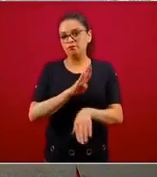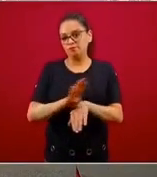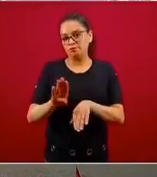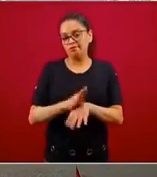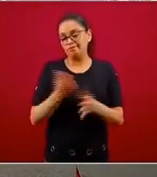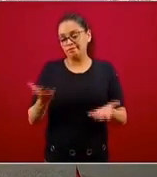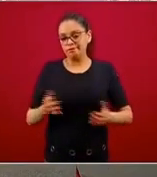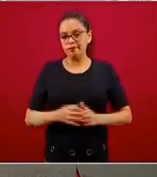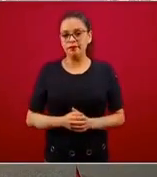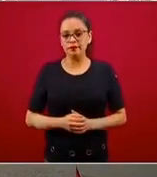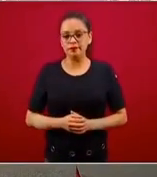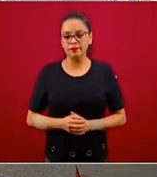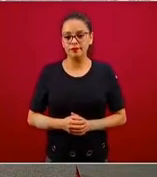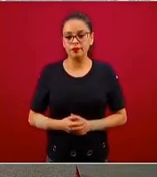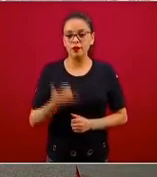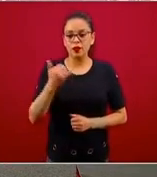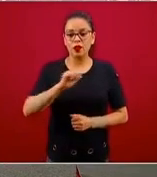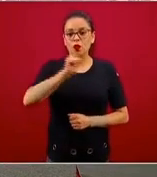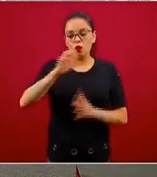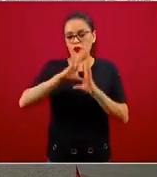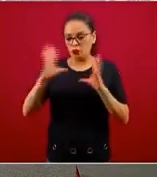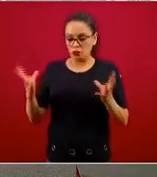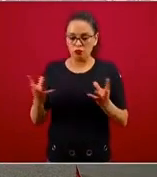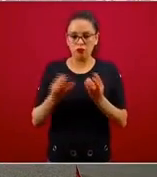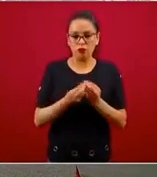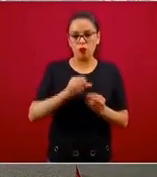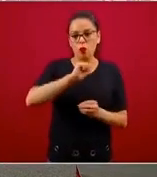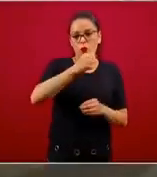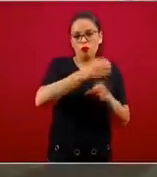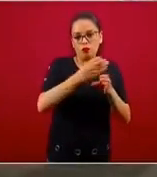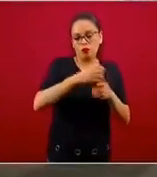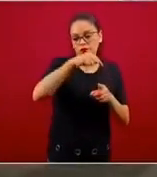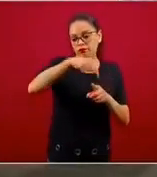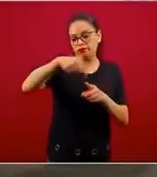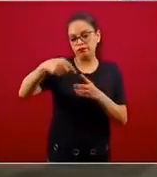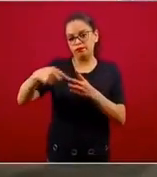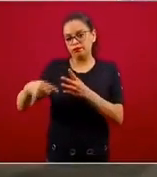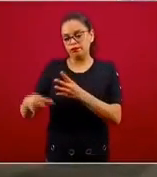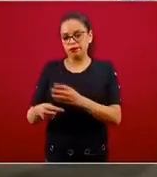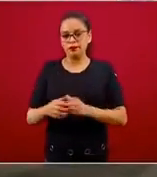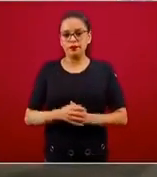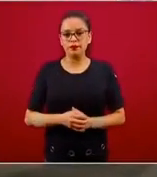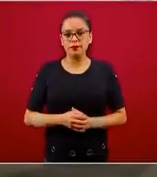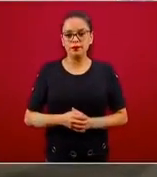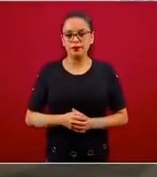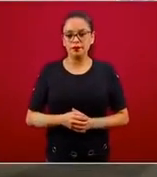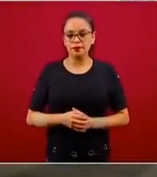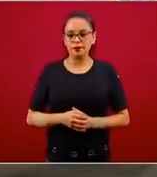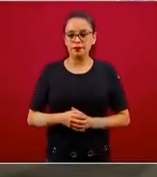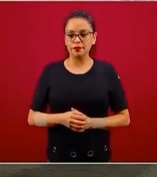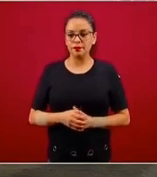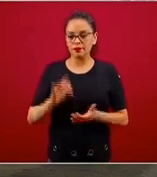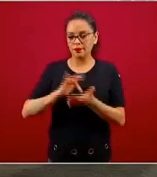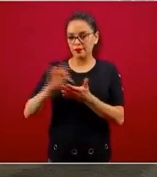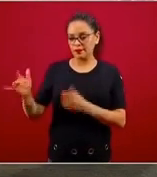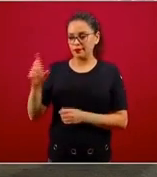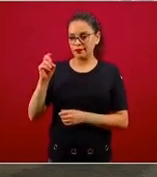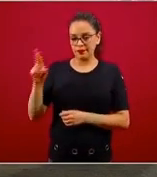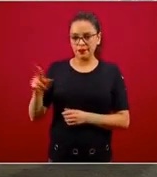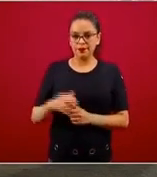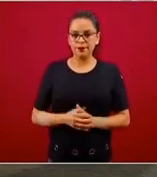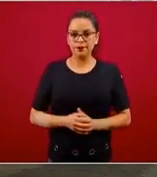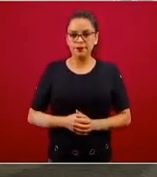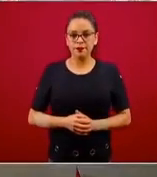ahead and hand in hand with other things as well. Thank you, Doctor. Fernando, then you and you.